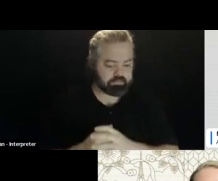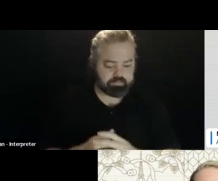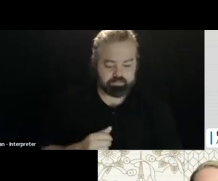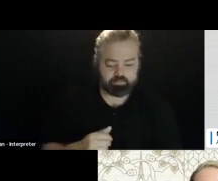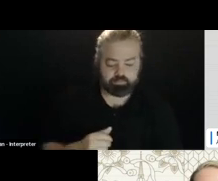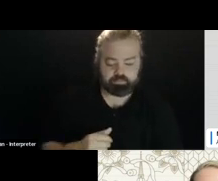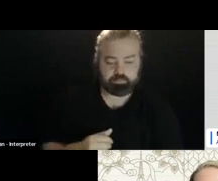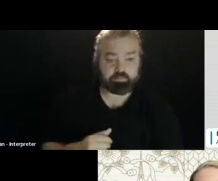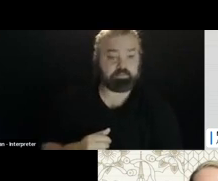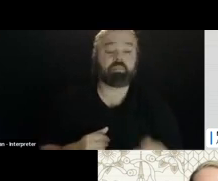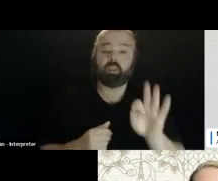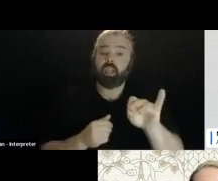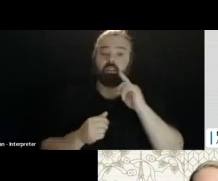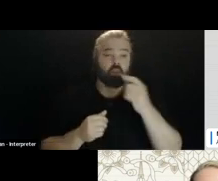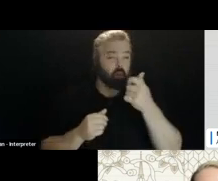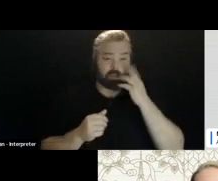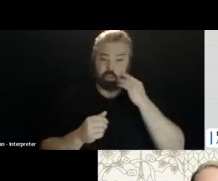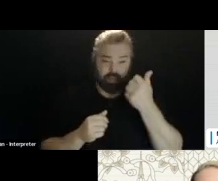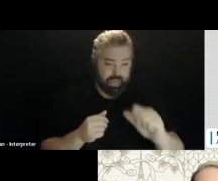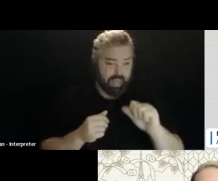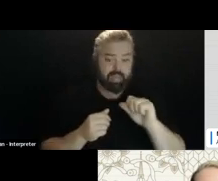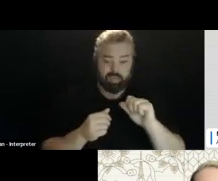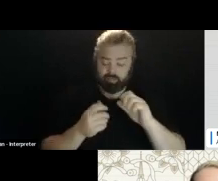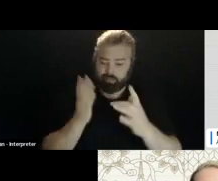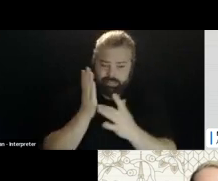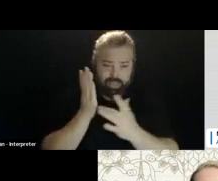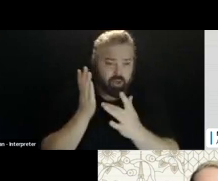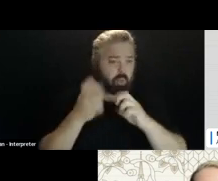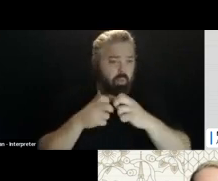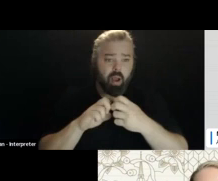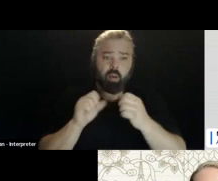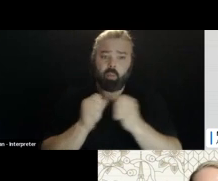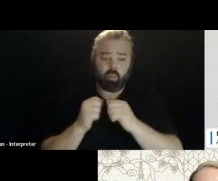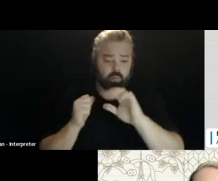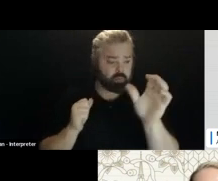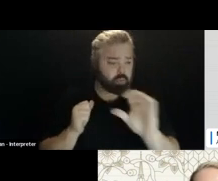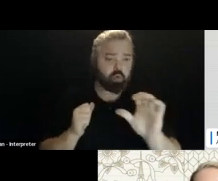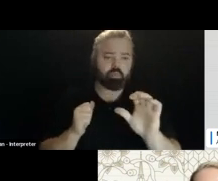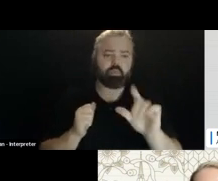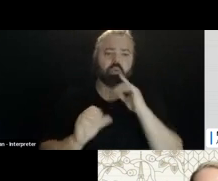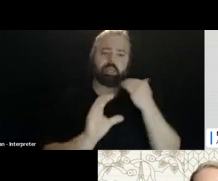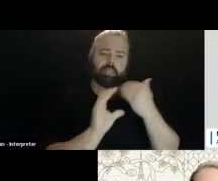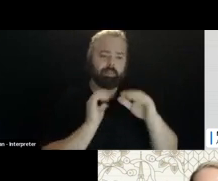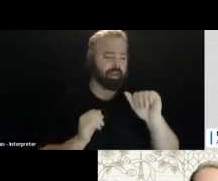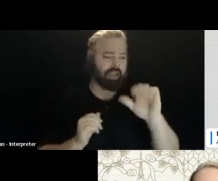any issues with Zoom, please let us know by sending an email to